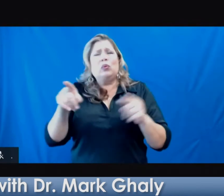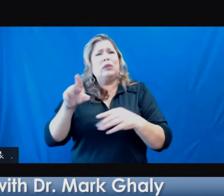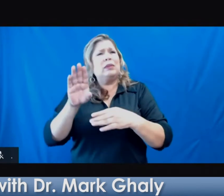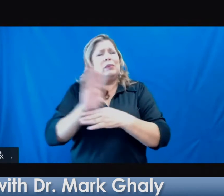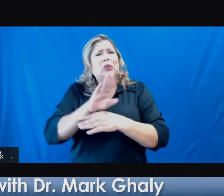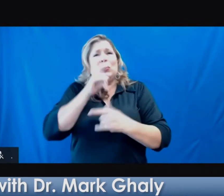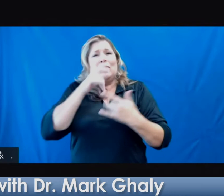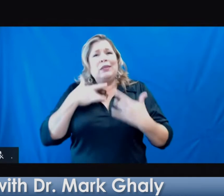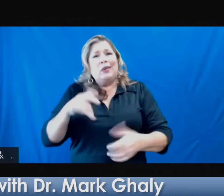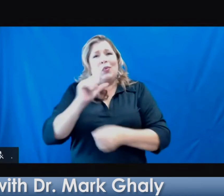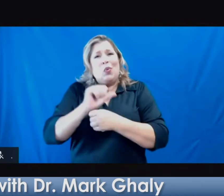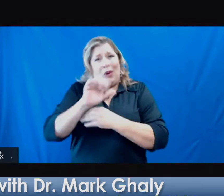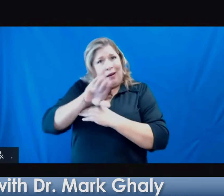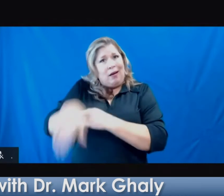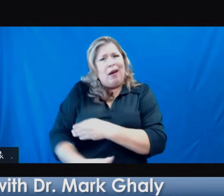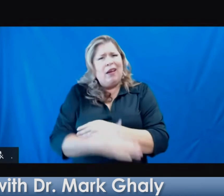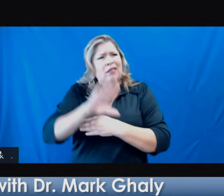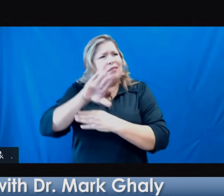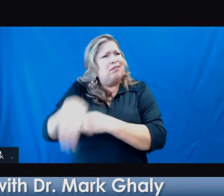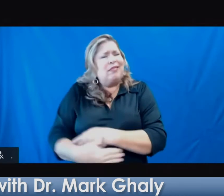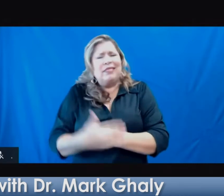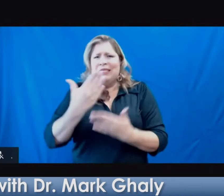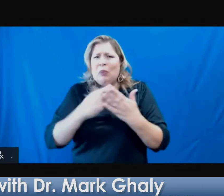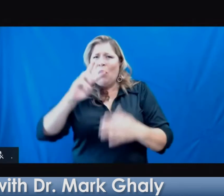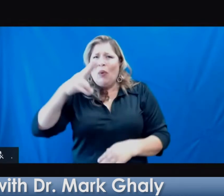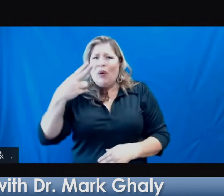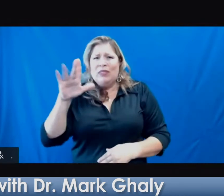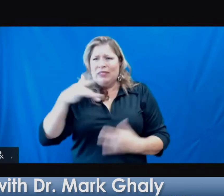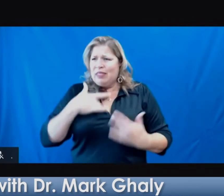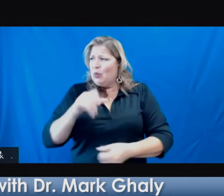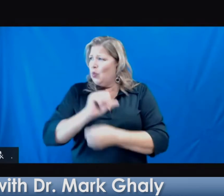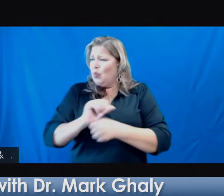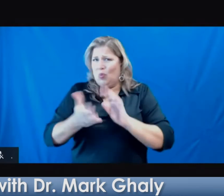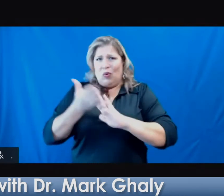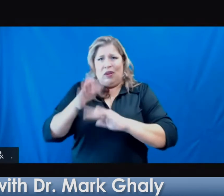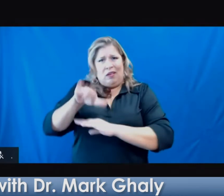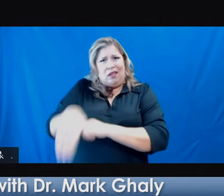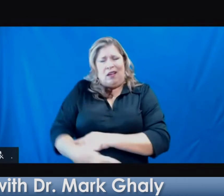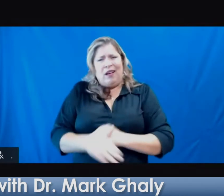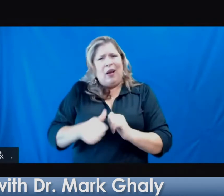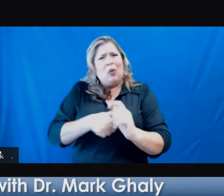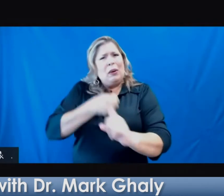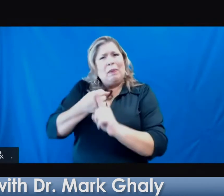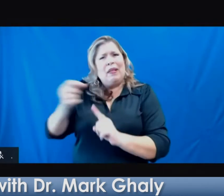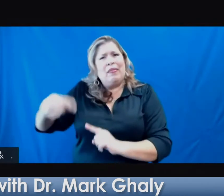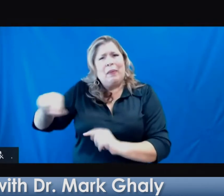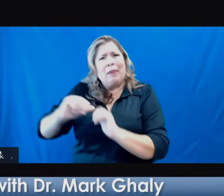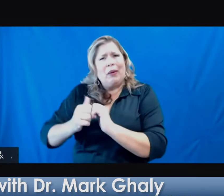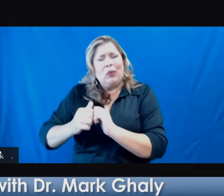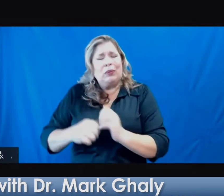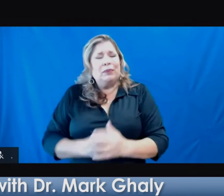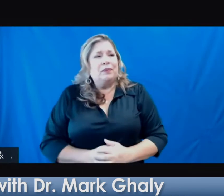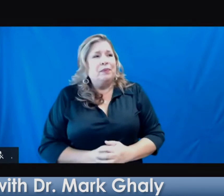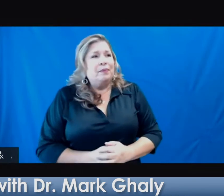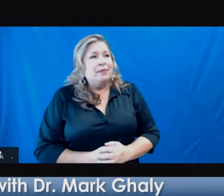have night shifts and, warehouses, the same thing. How are they going to be affected? Yeah,